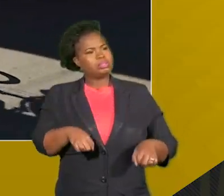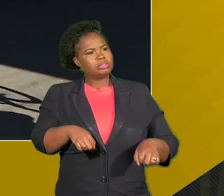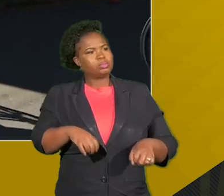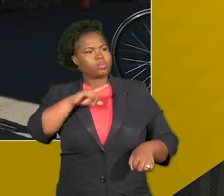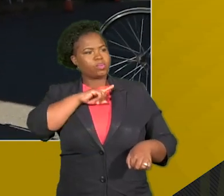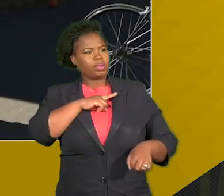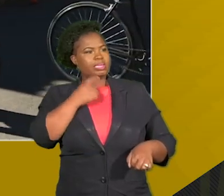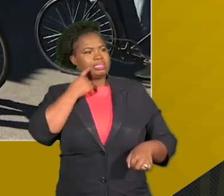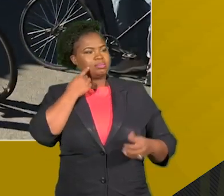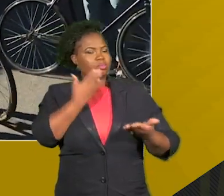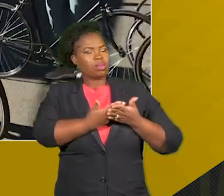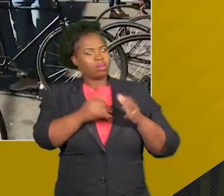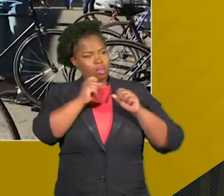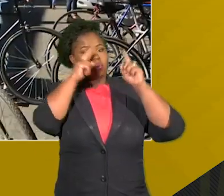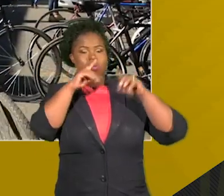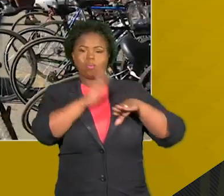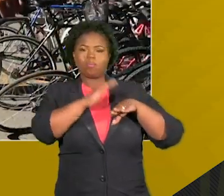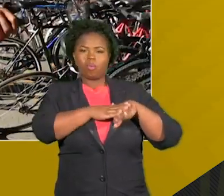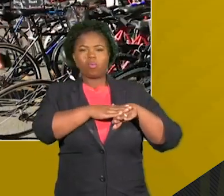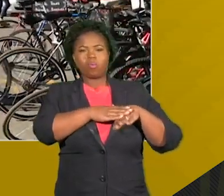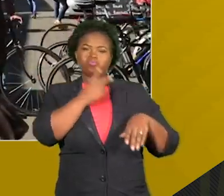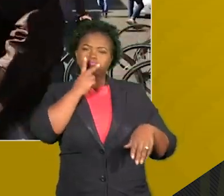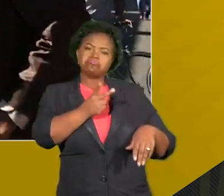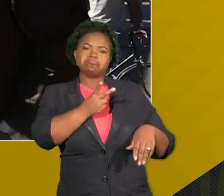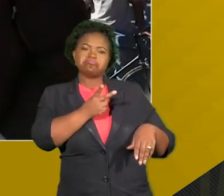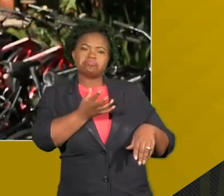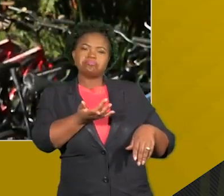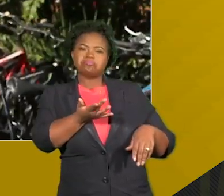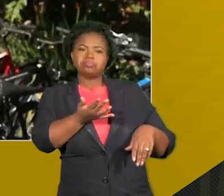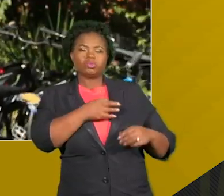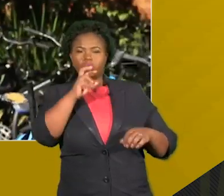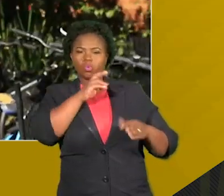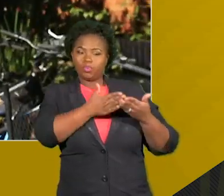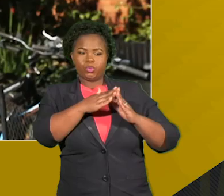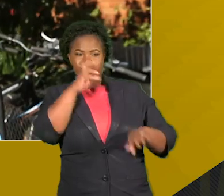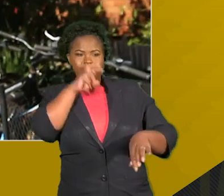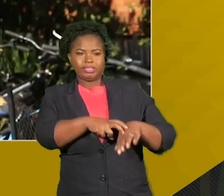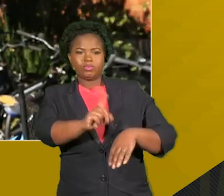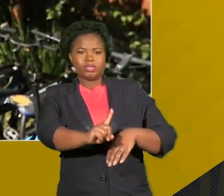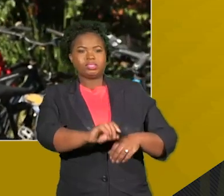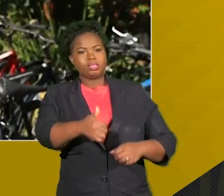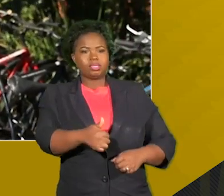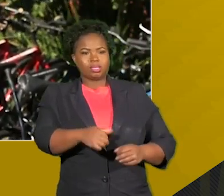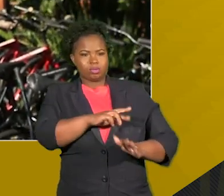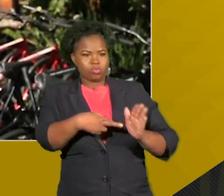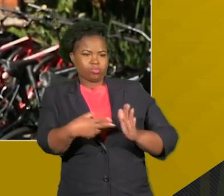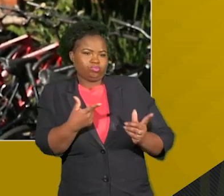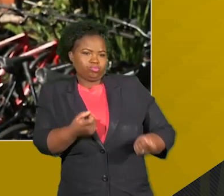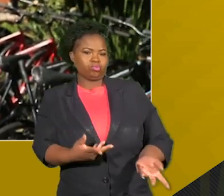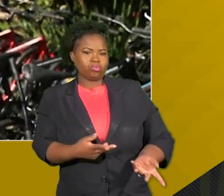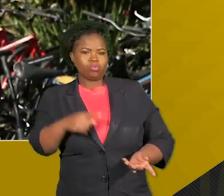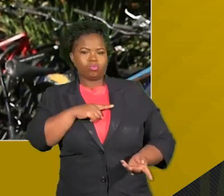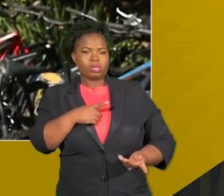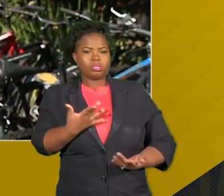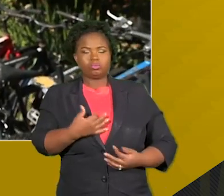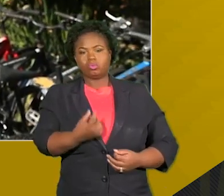for awareness on what exactly is needed in the community, because there's more than one